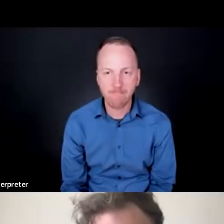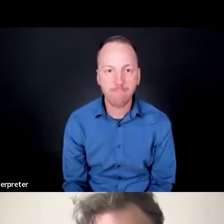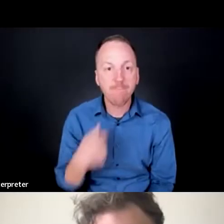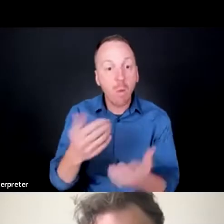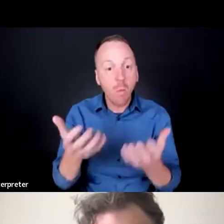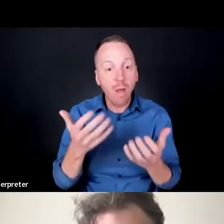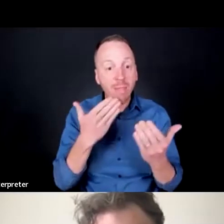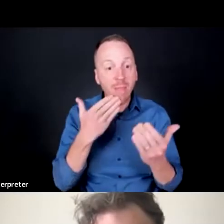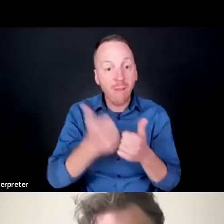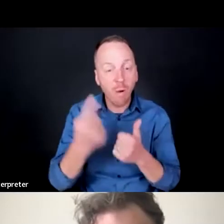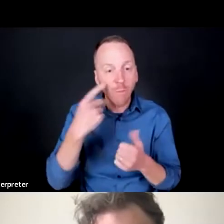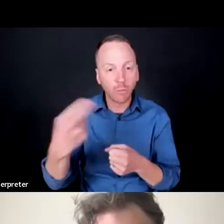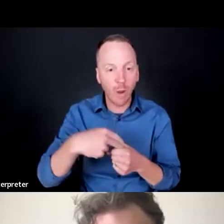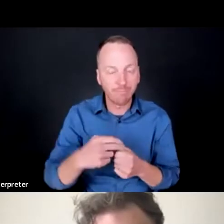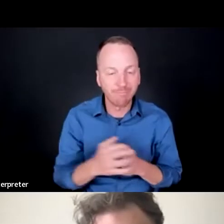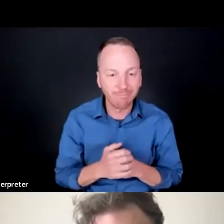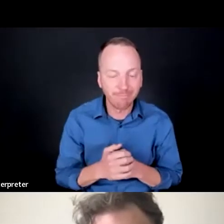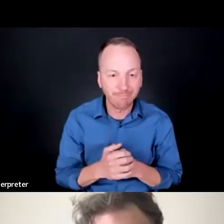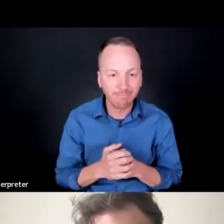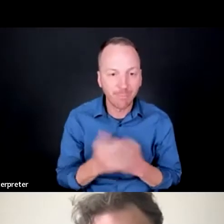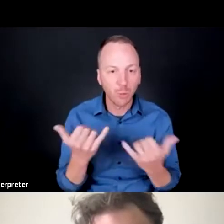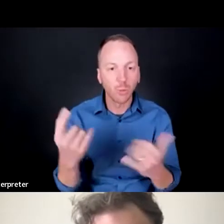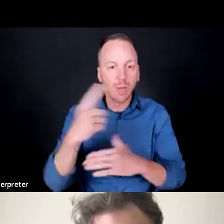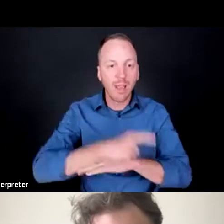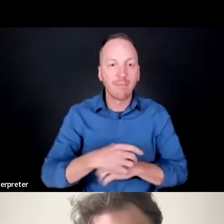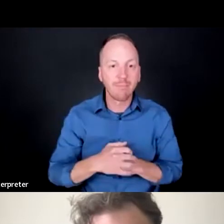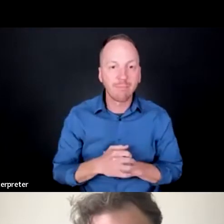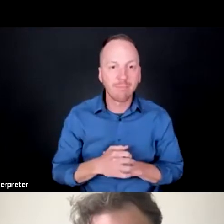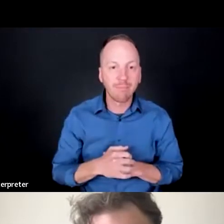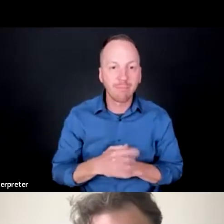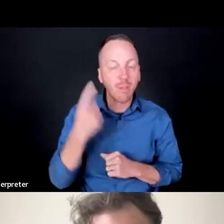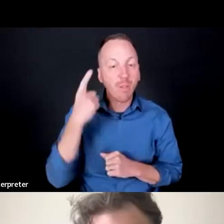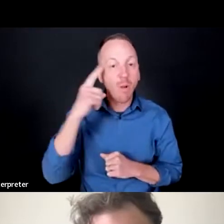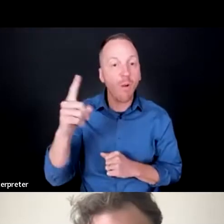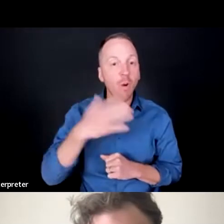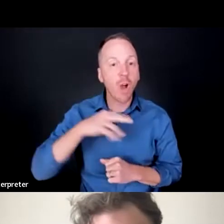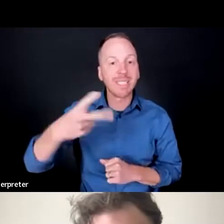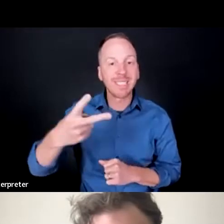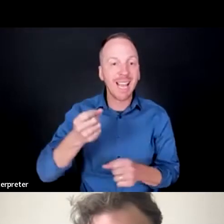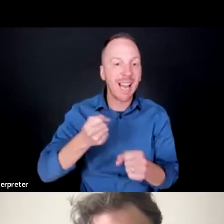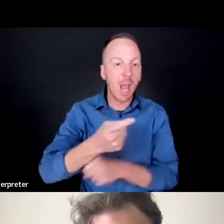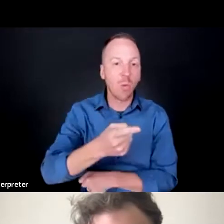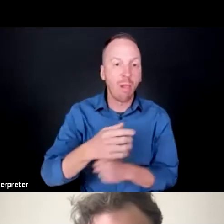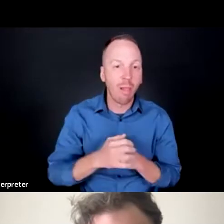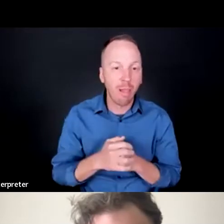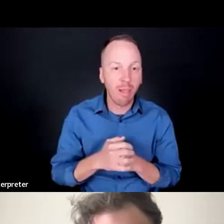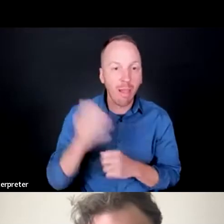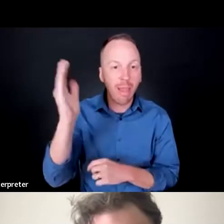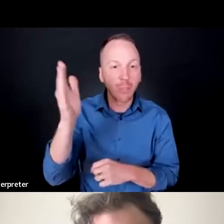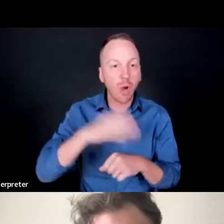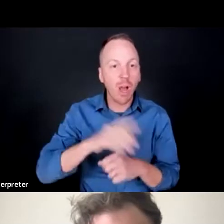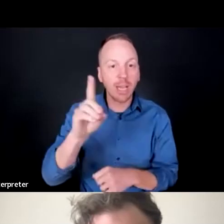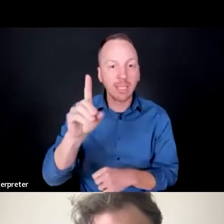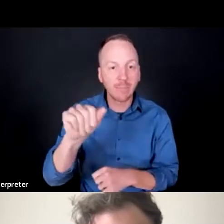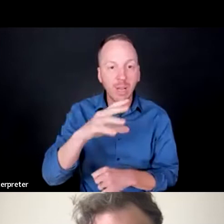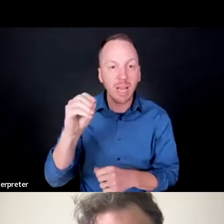I want to thank everyone for joining us today for their second annual lecture on